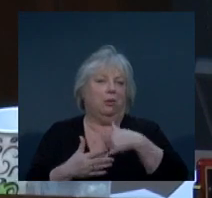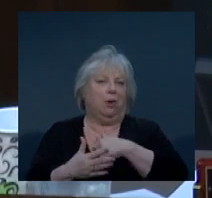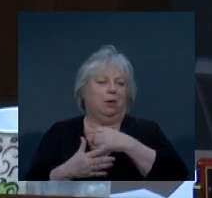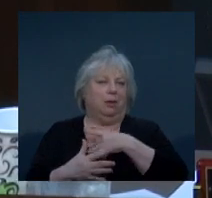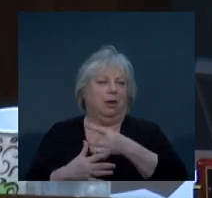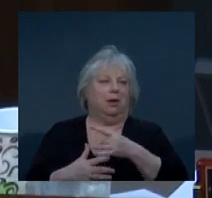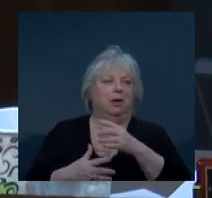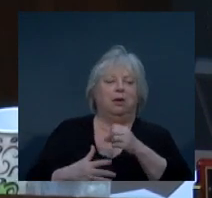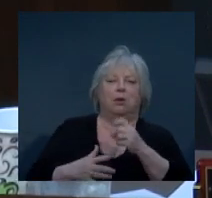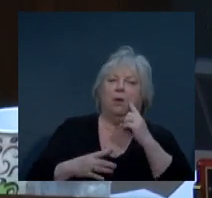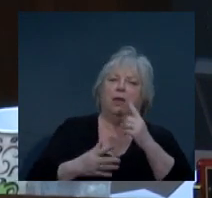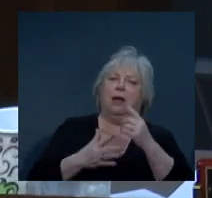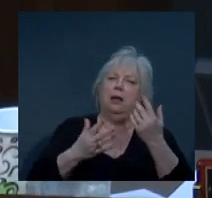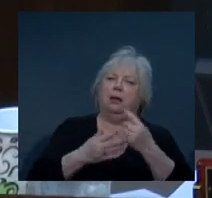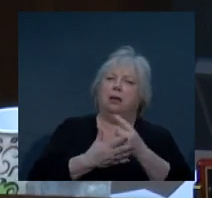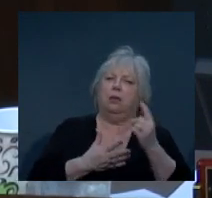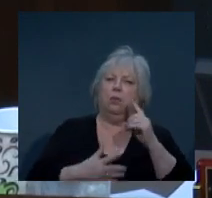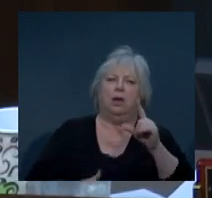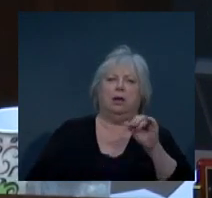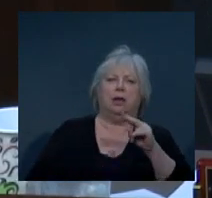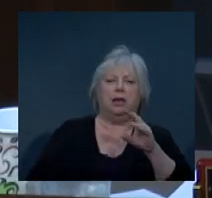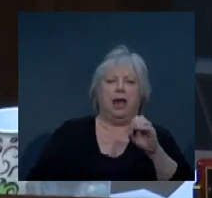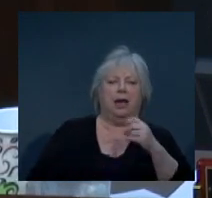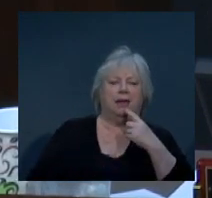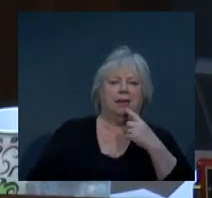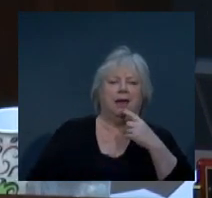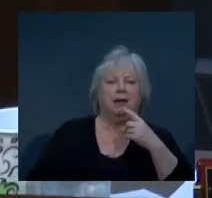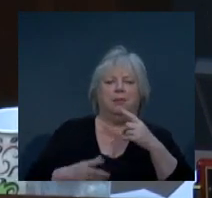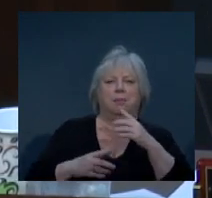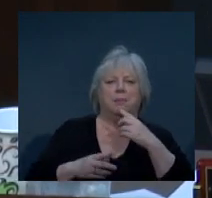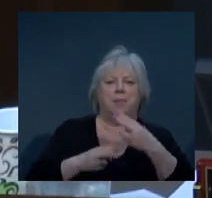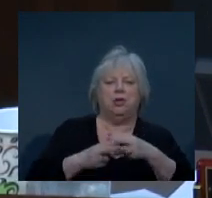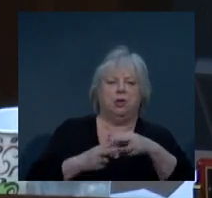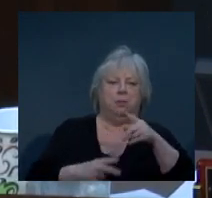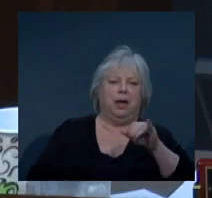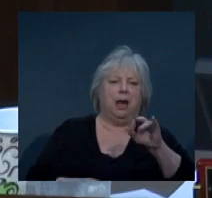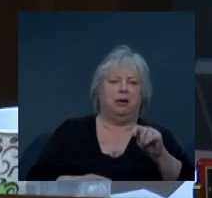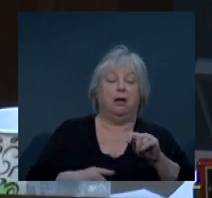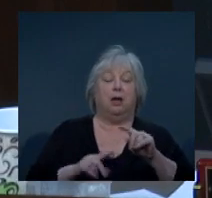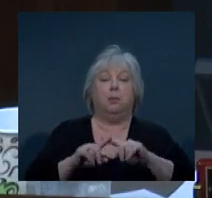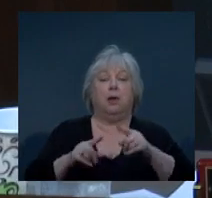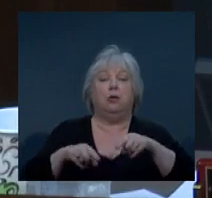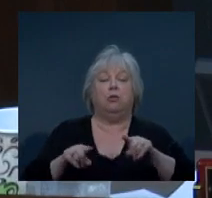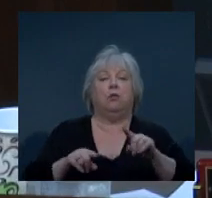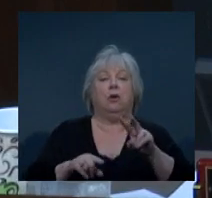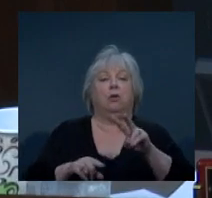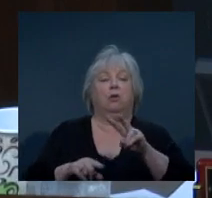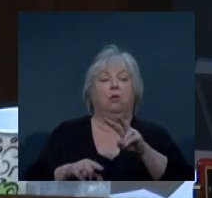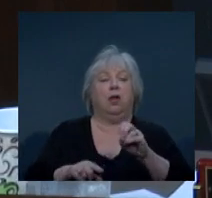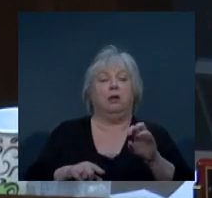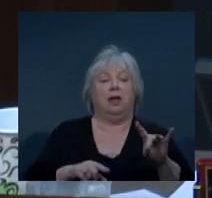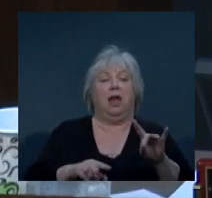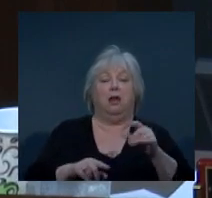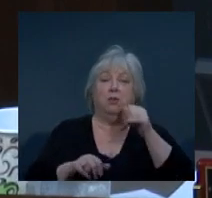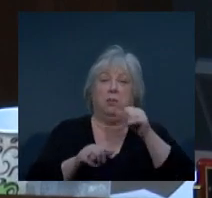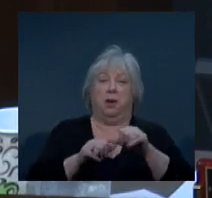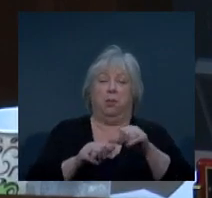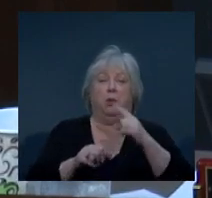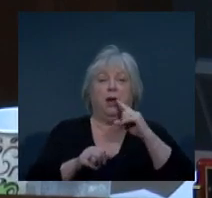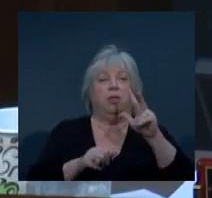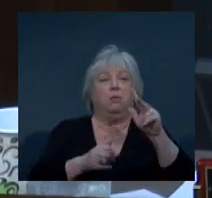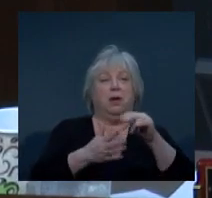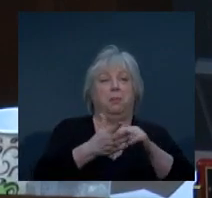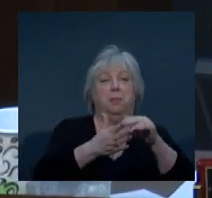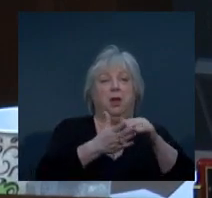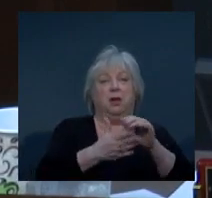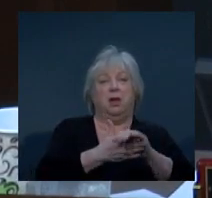think Lance made reference to PIT. I want to remind us during the recession in 2008, We cut $500,000 from PIT. Went from $3 million